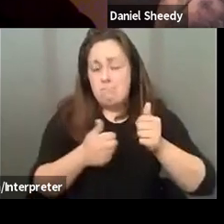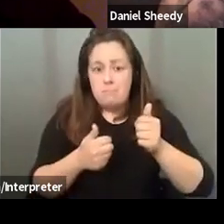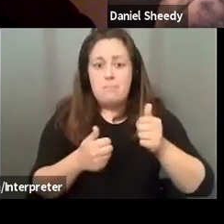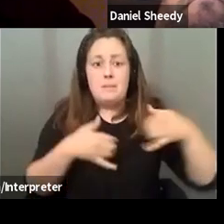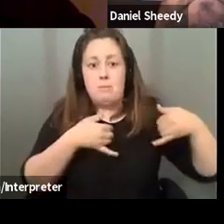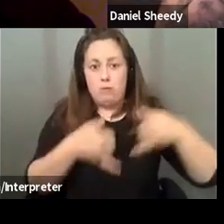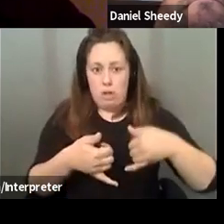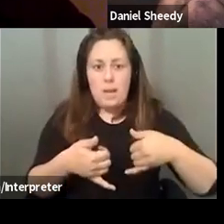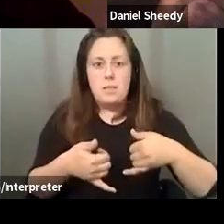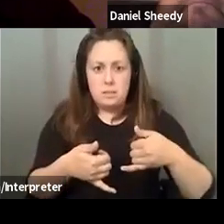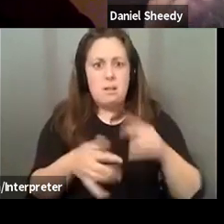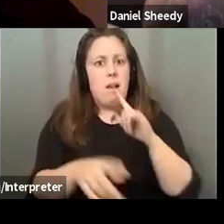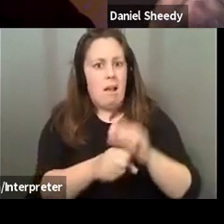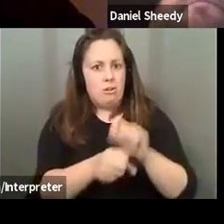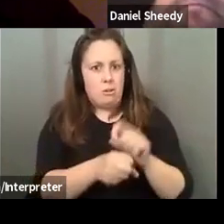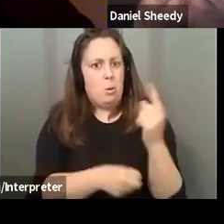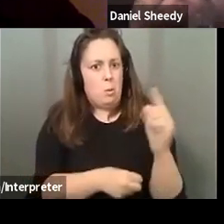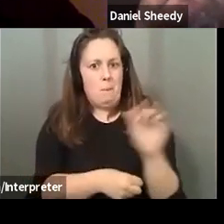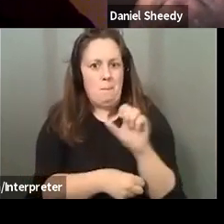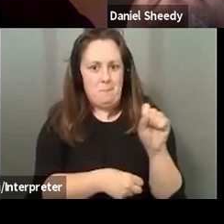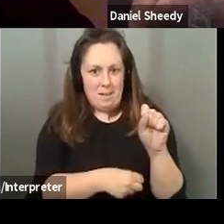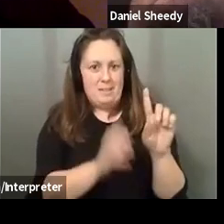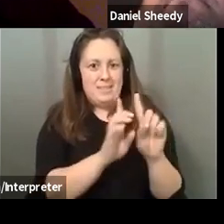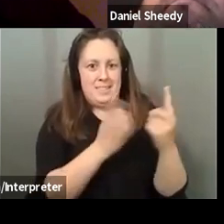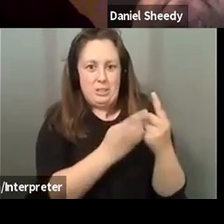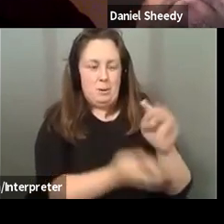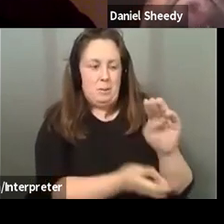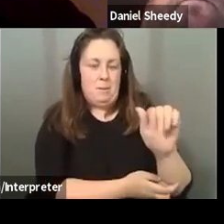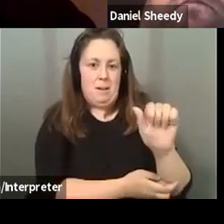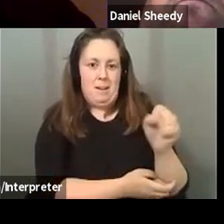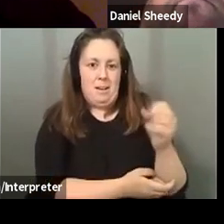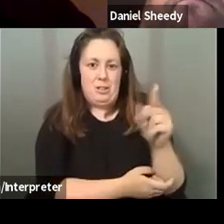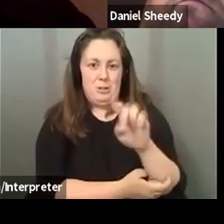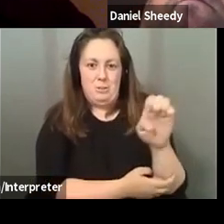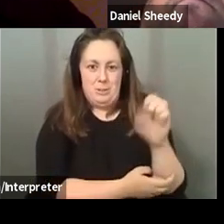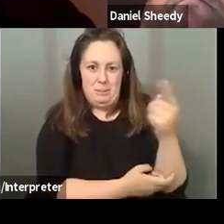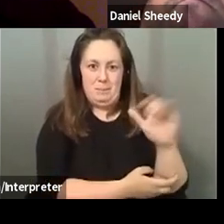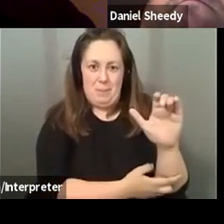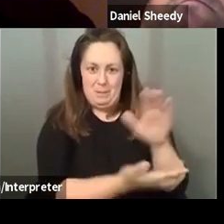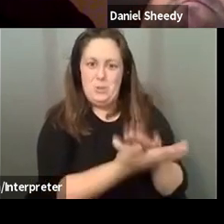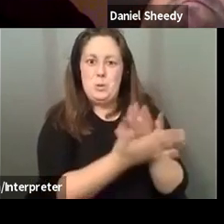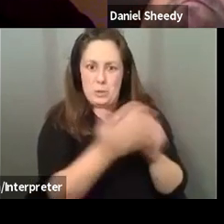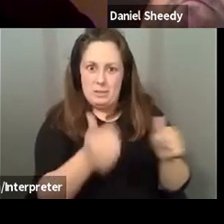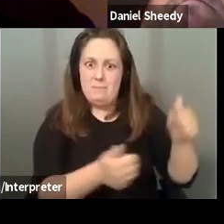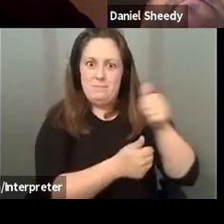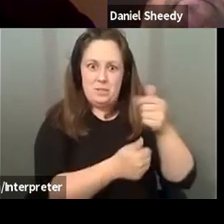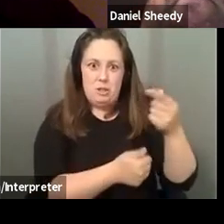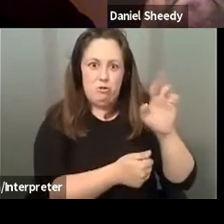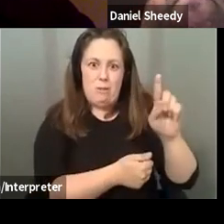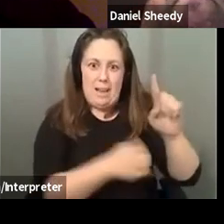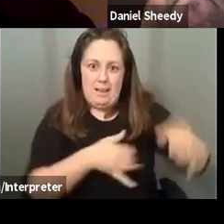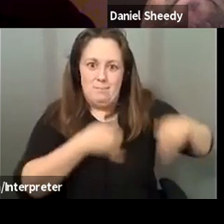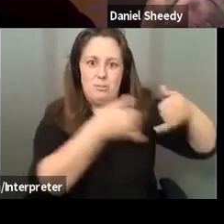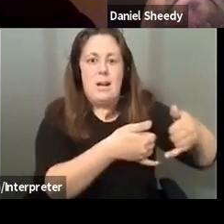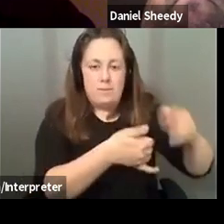our Massachusetts districts this year was a grand prize winner, Mashpee Public Schools, for their initial efforts around the idea of